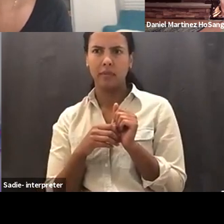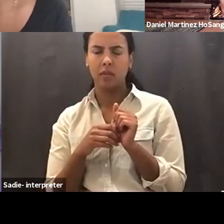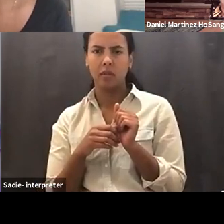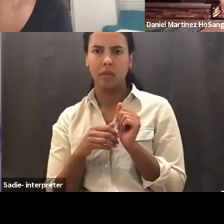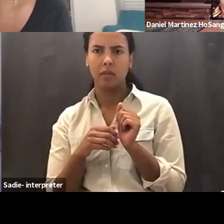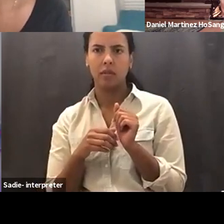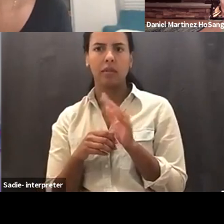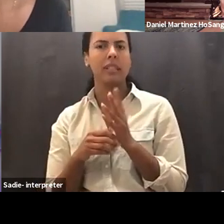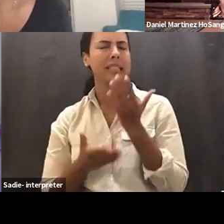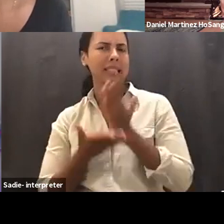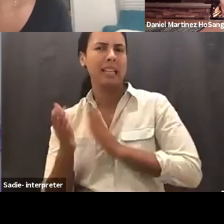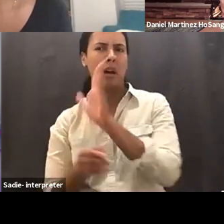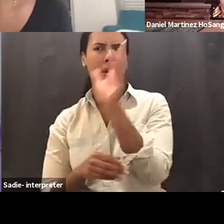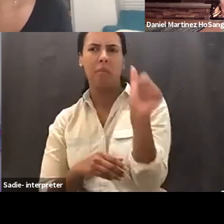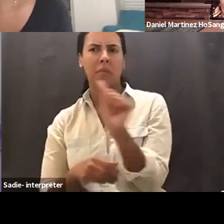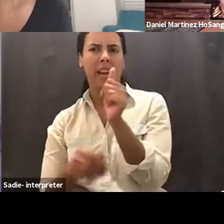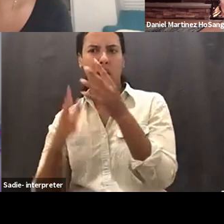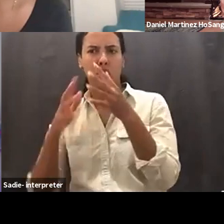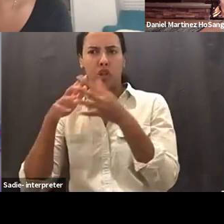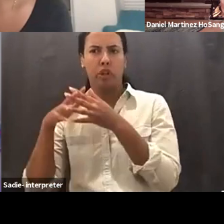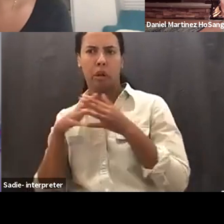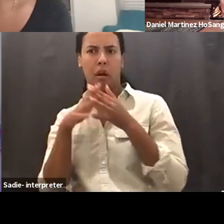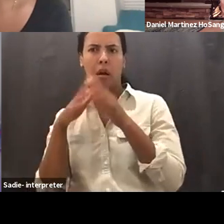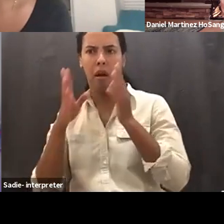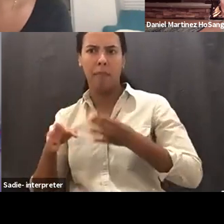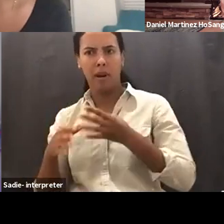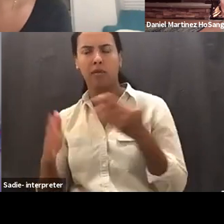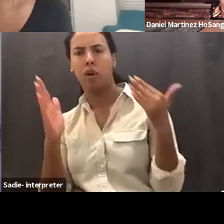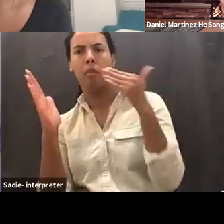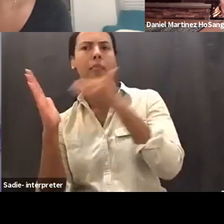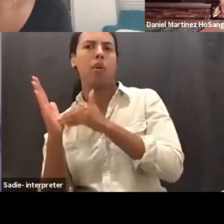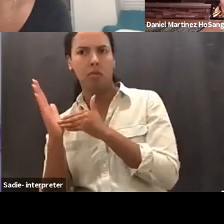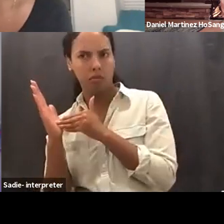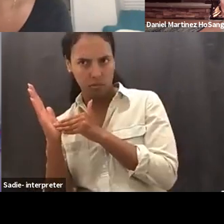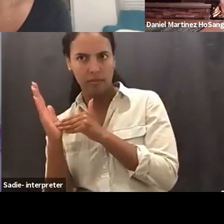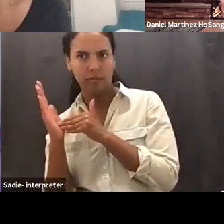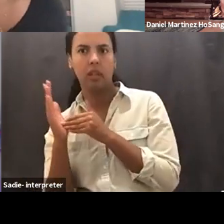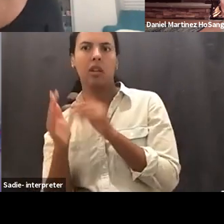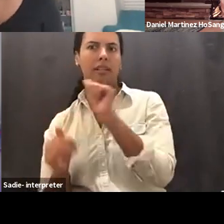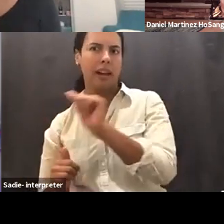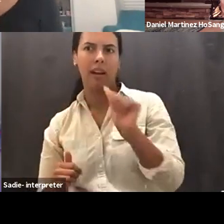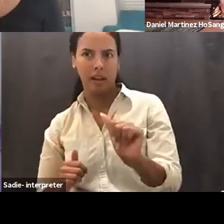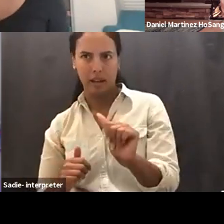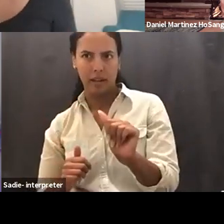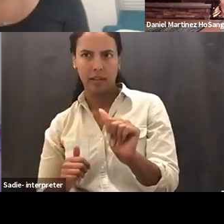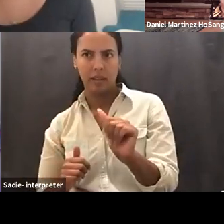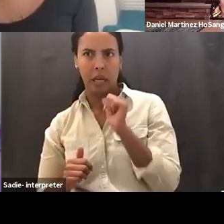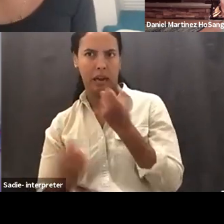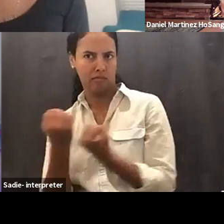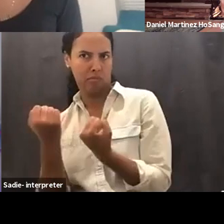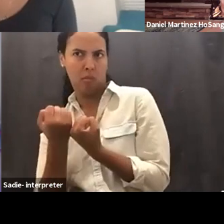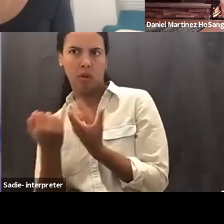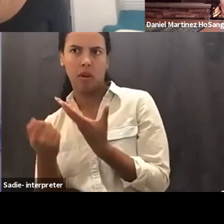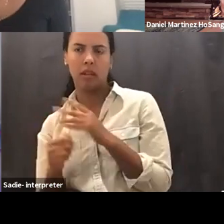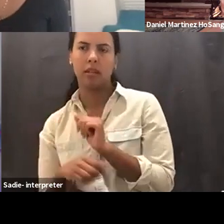oppose affirmative action, let's say, as just kind of props. And that it actually is, if you unpeel that, there's no kind